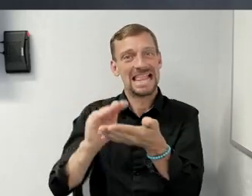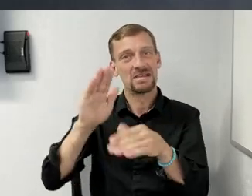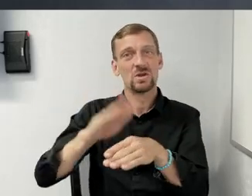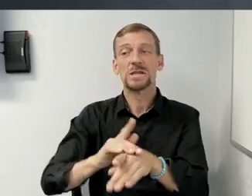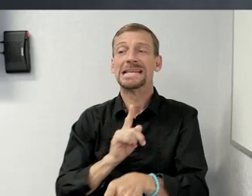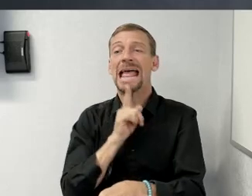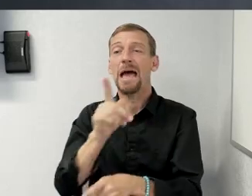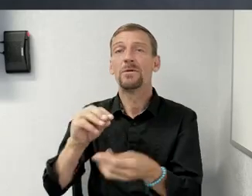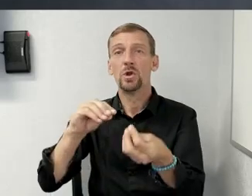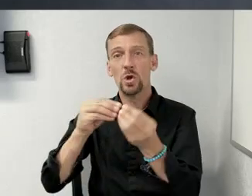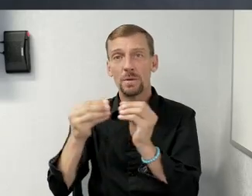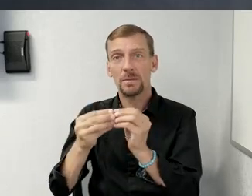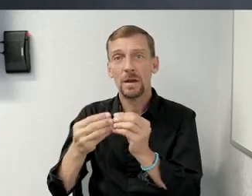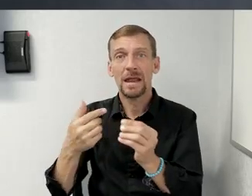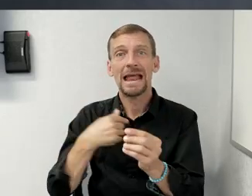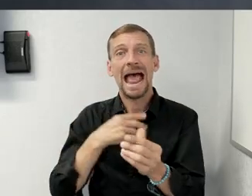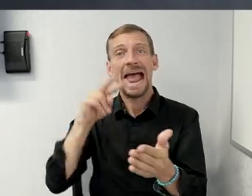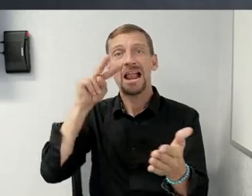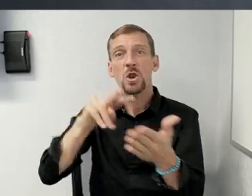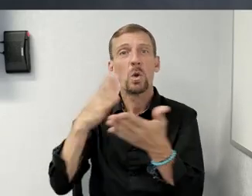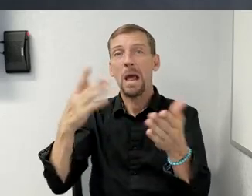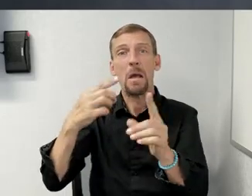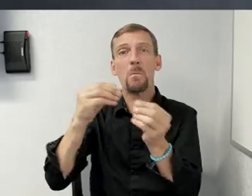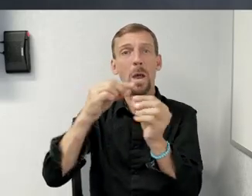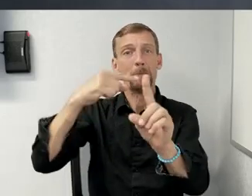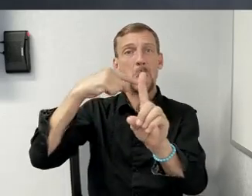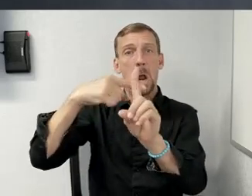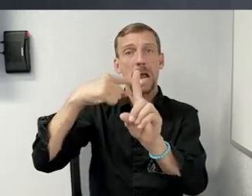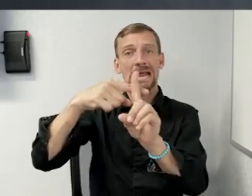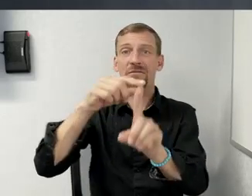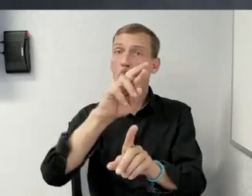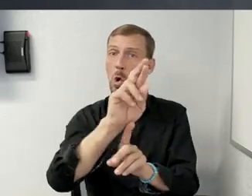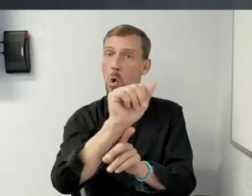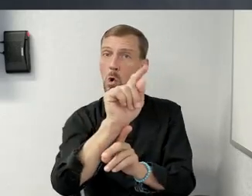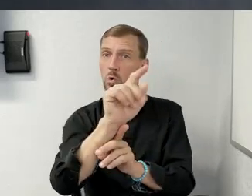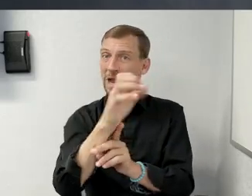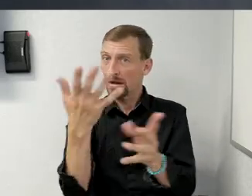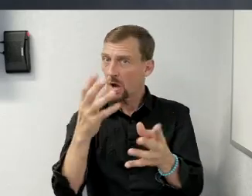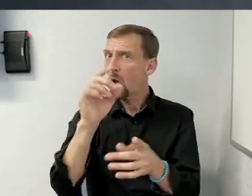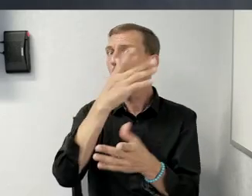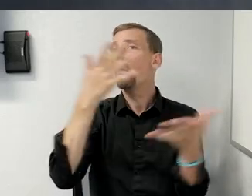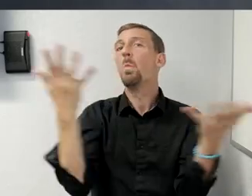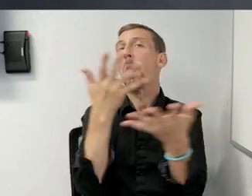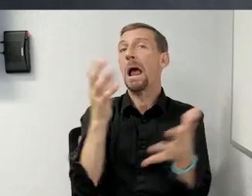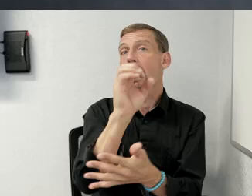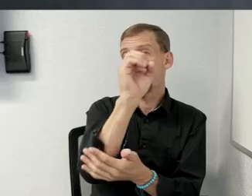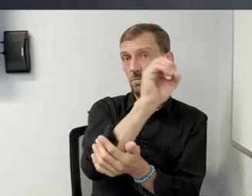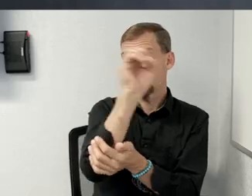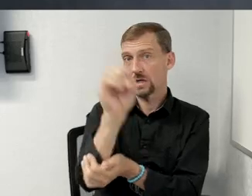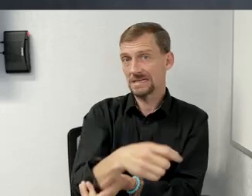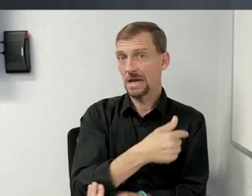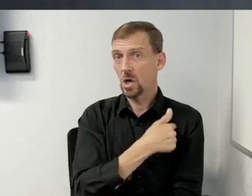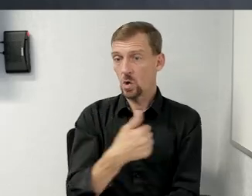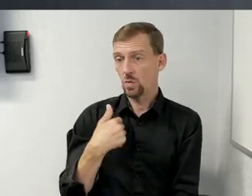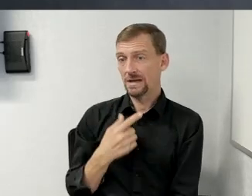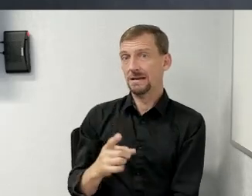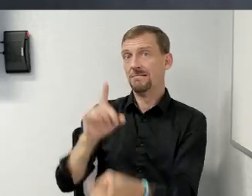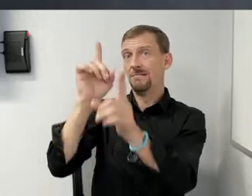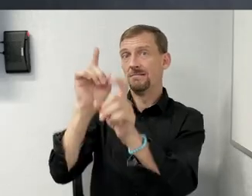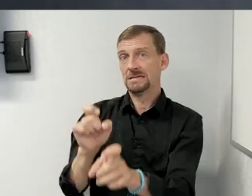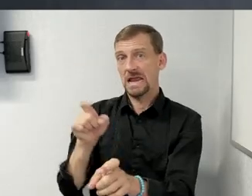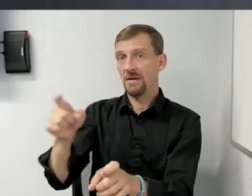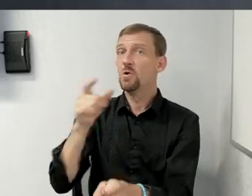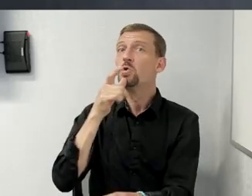more on what they call the positivity rate. So what percentage of those that we test are